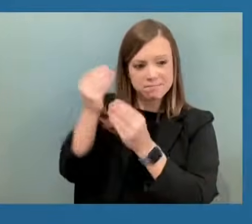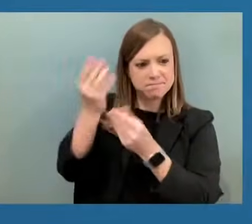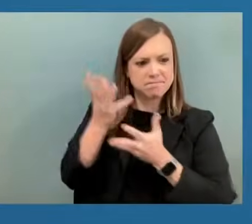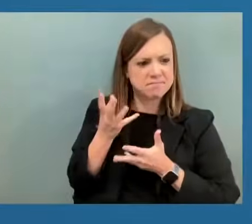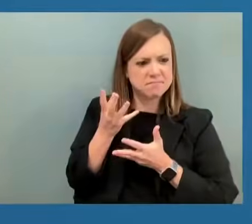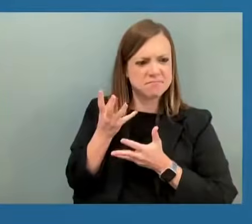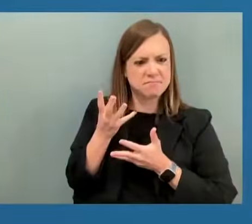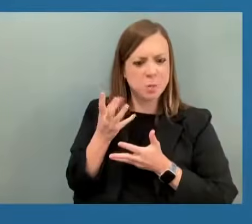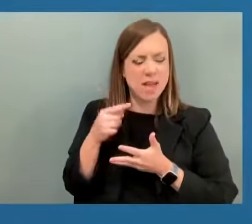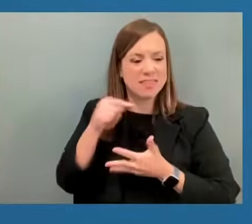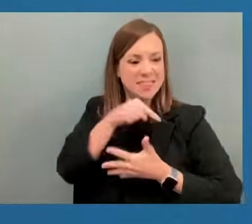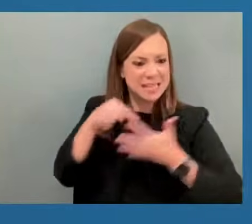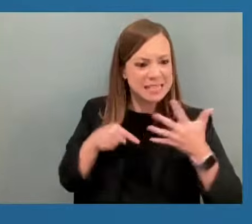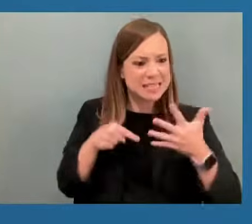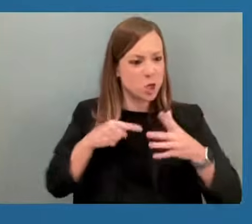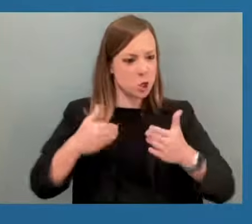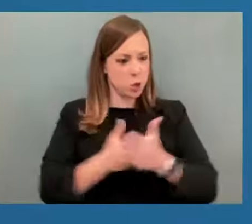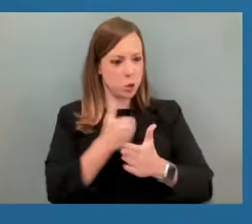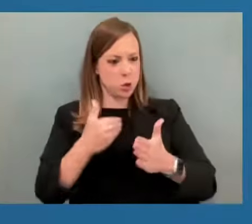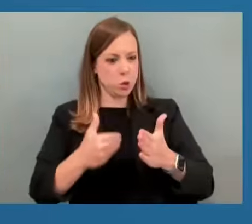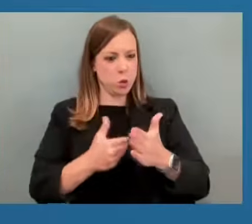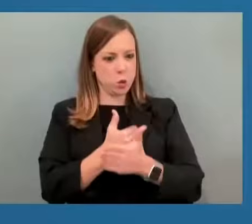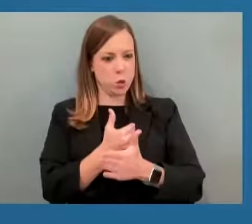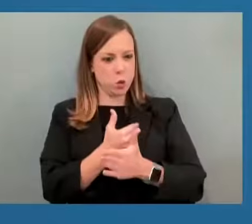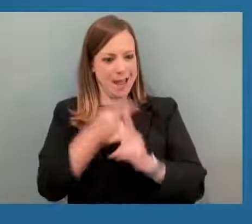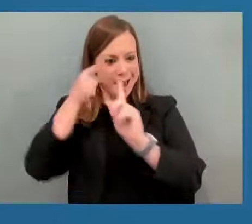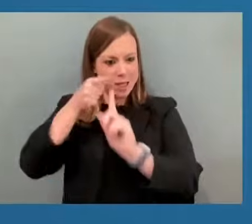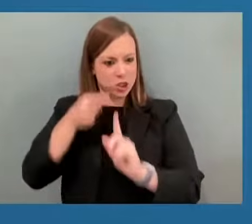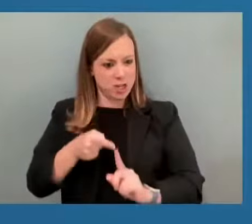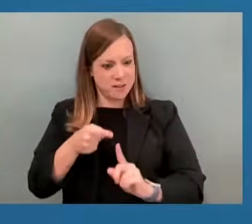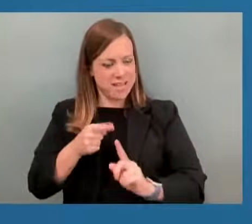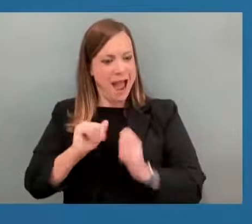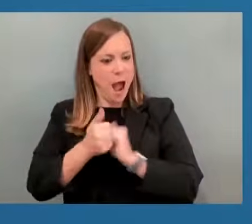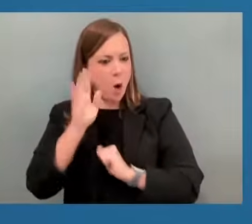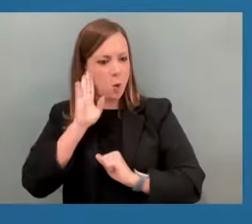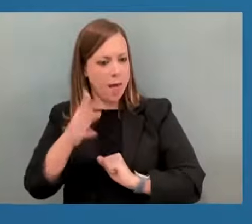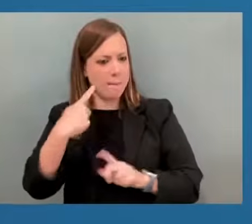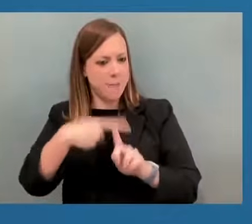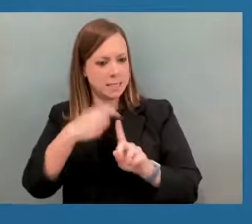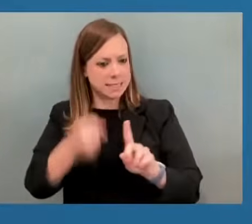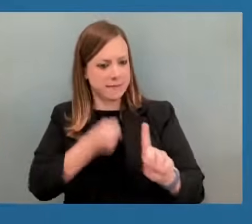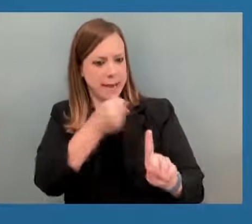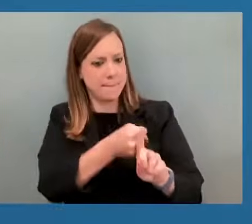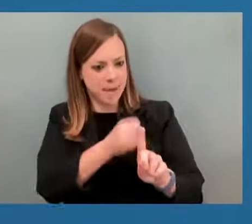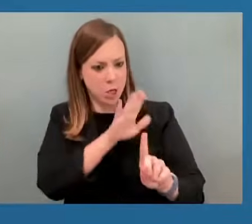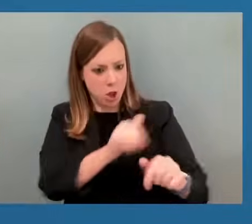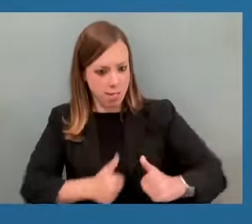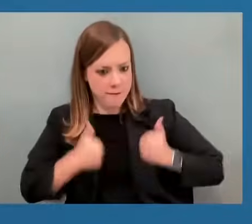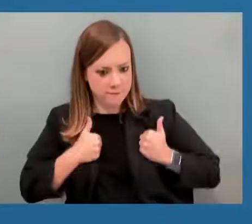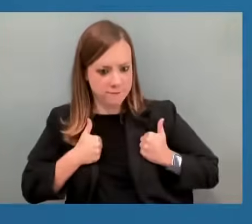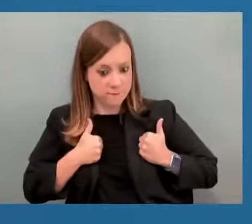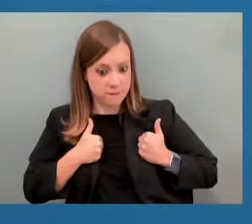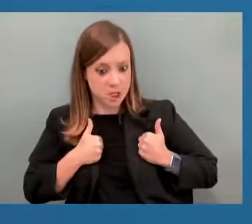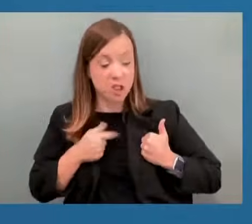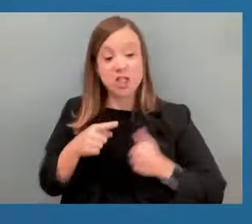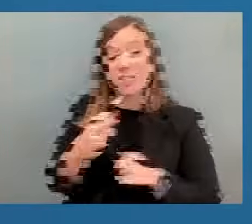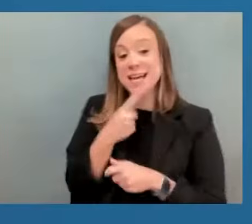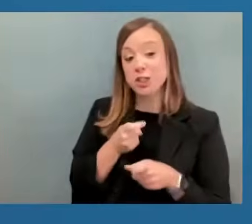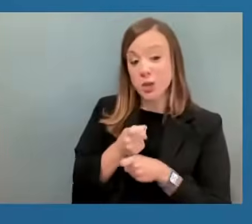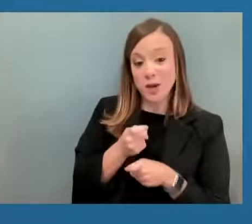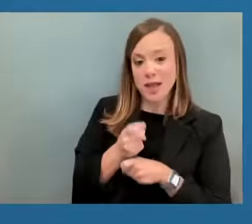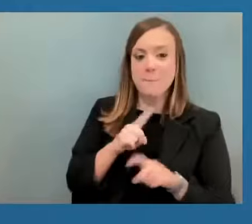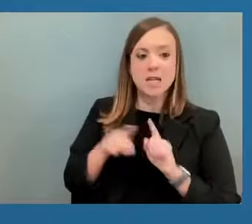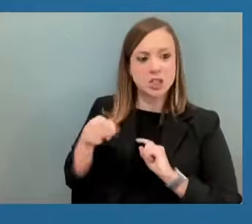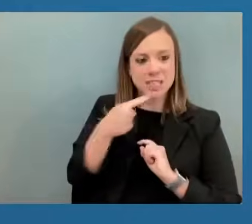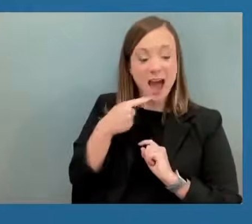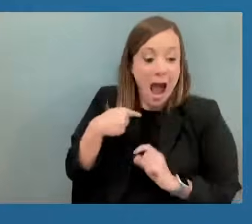will mean for her and what it means. She said it jokingly, but I will tell you because it is meaningful, that it means she'll be able to buy